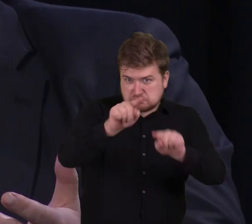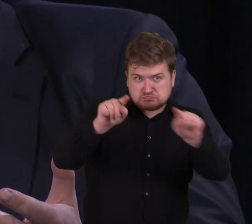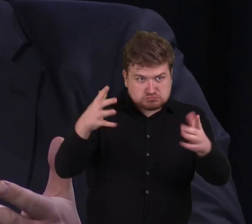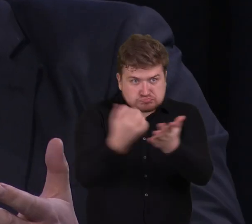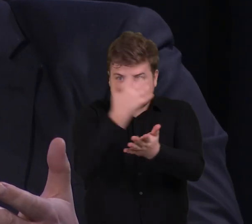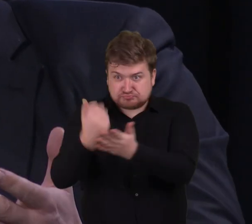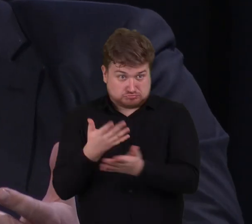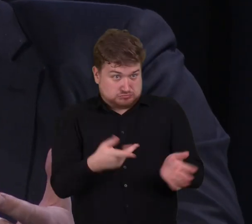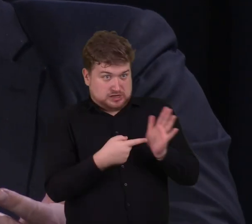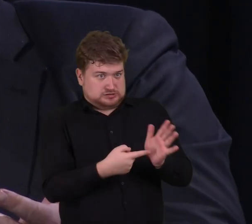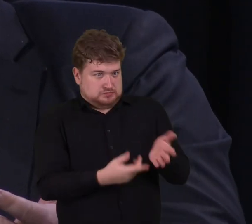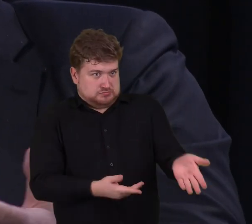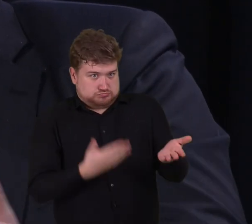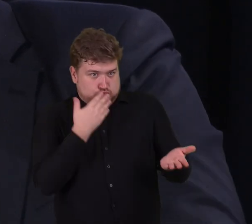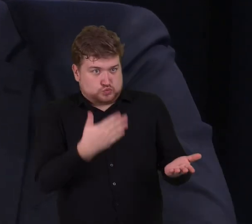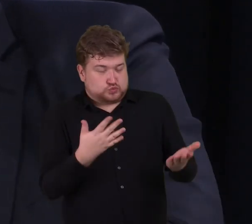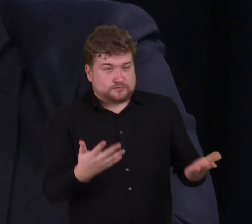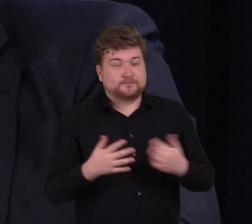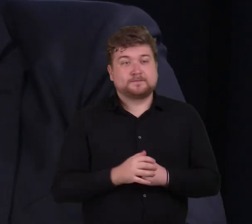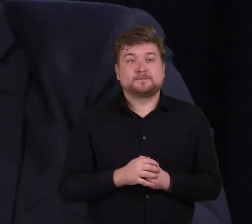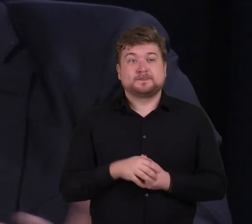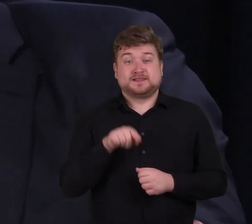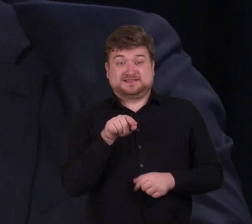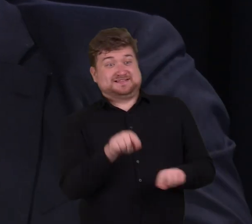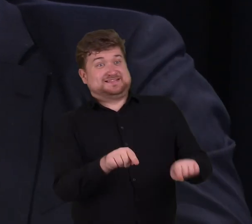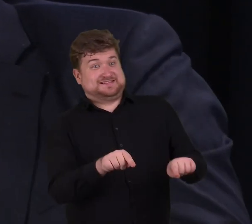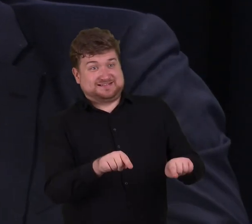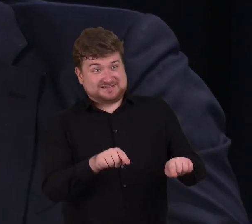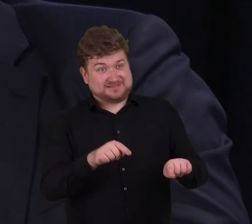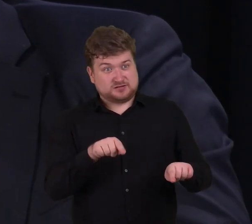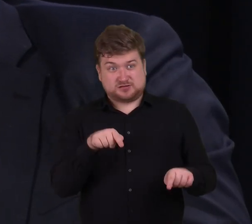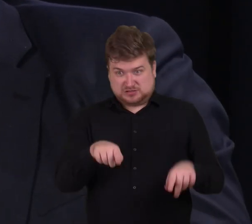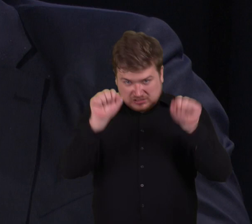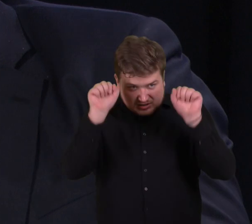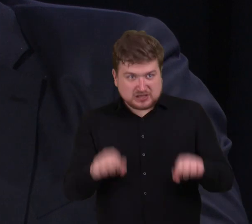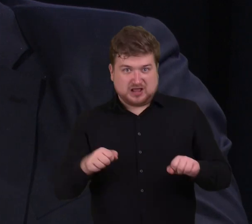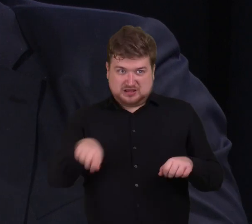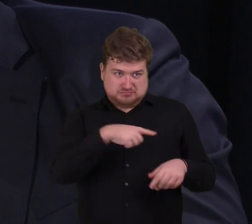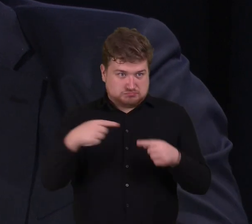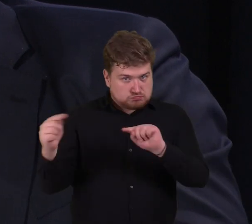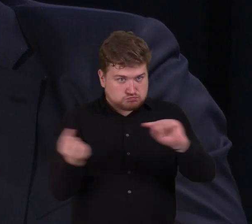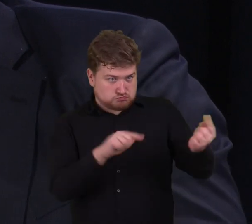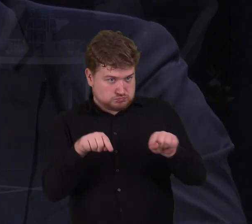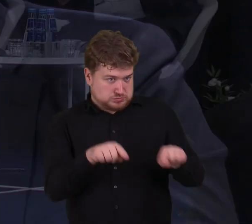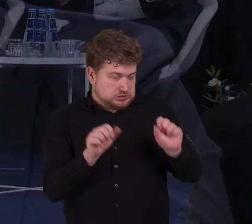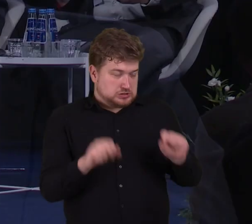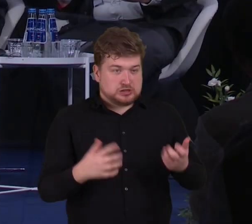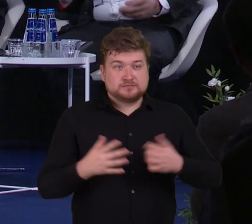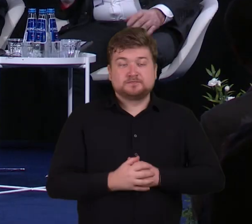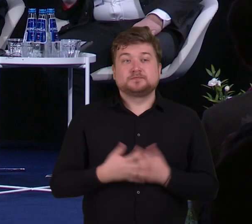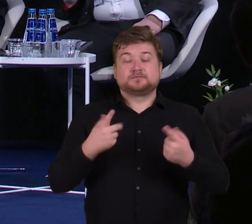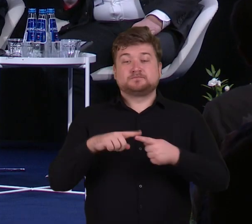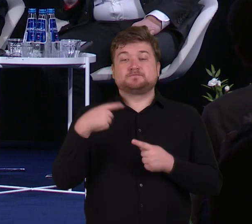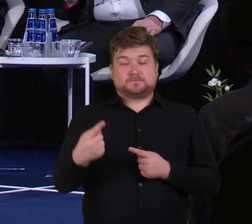the I3 instrument, which is basically linking enterprises over territories. So this